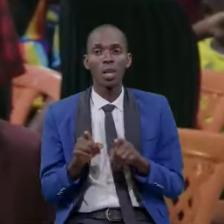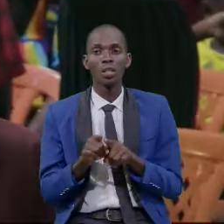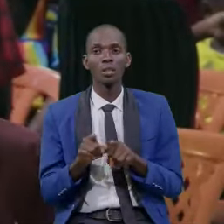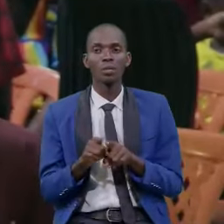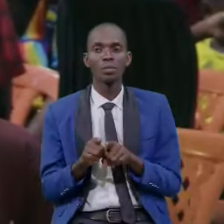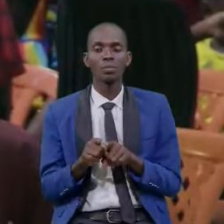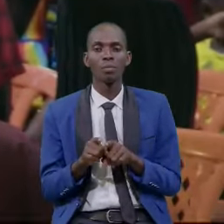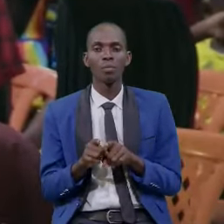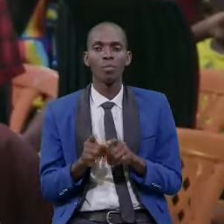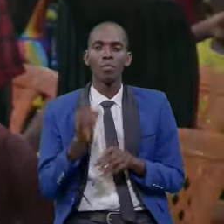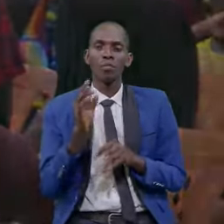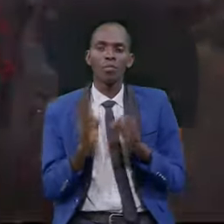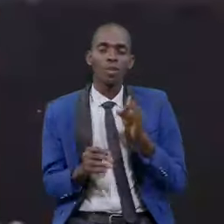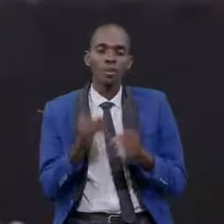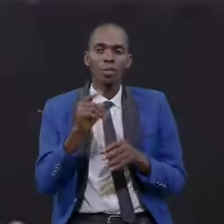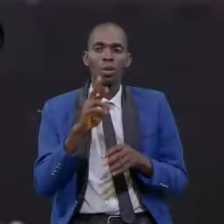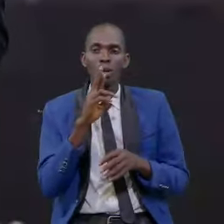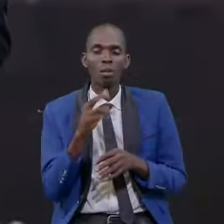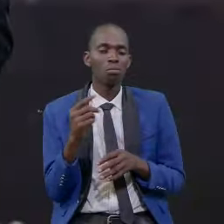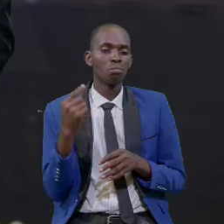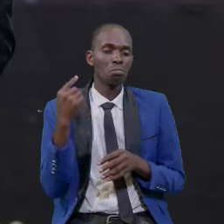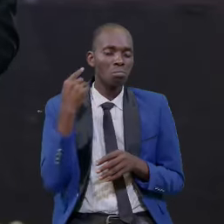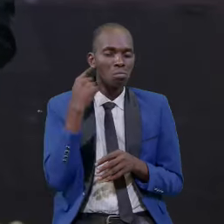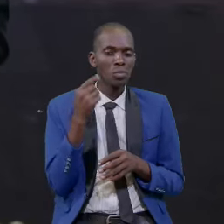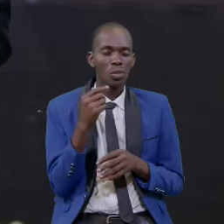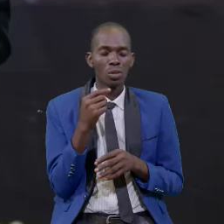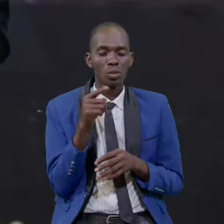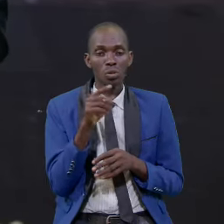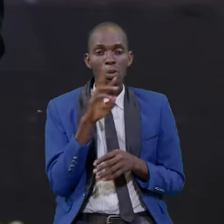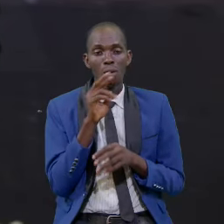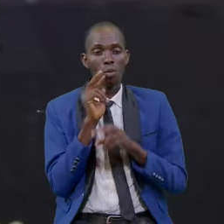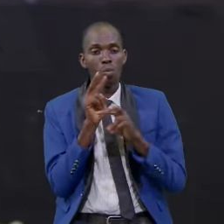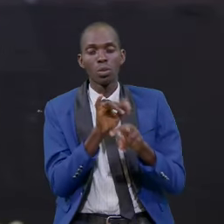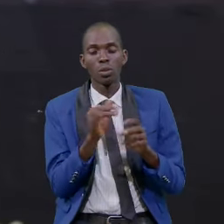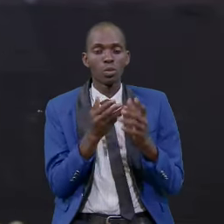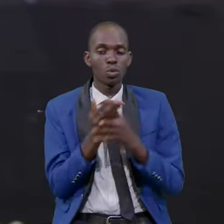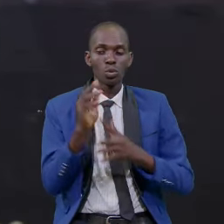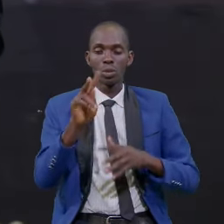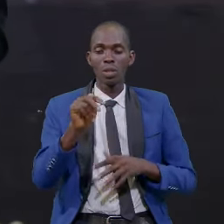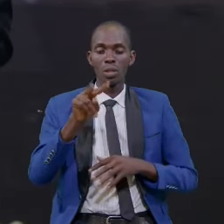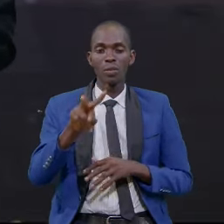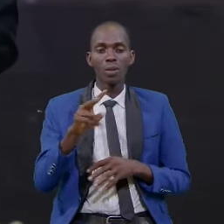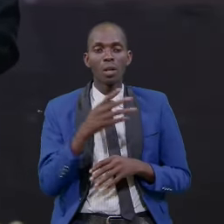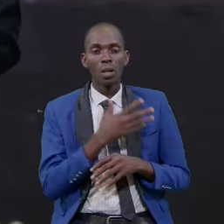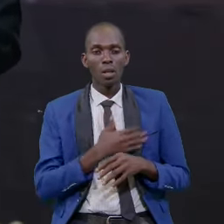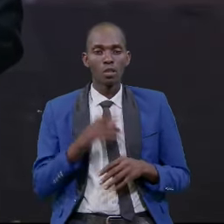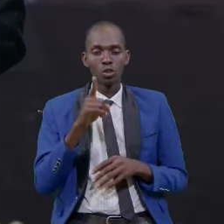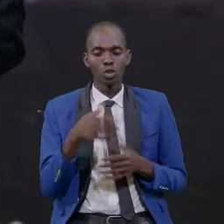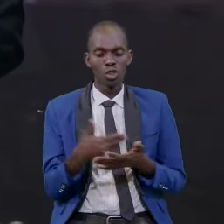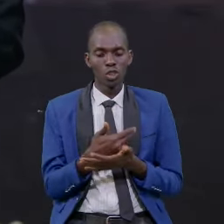if you are listening via the radio or television and just gave your life to